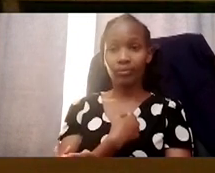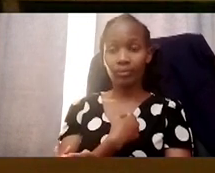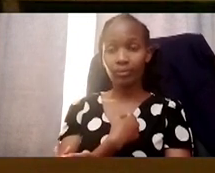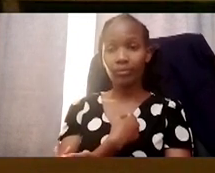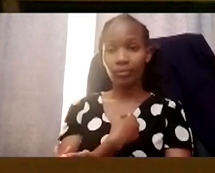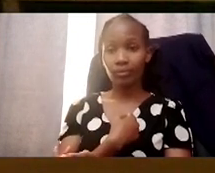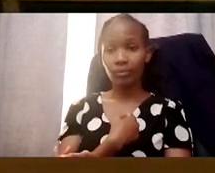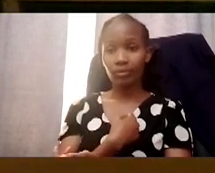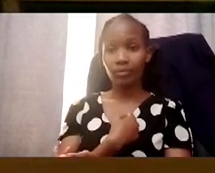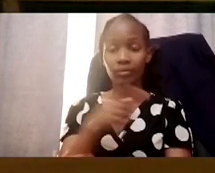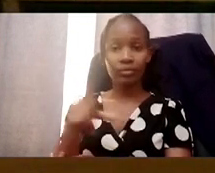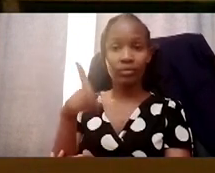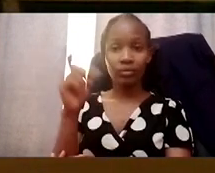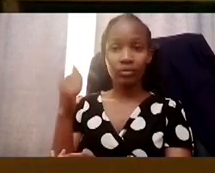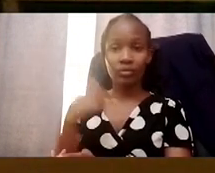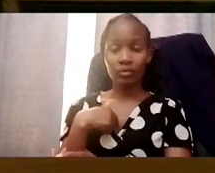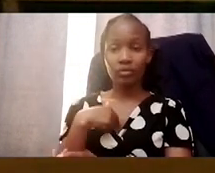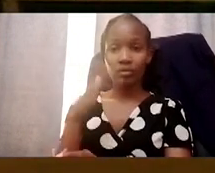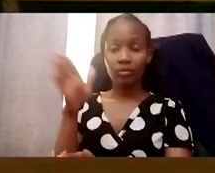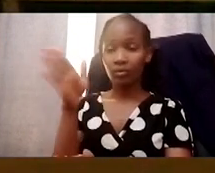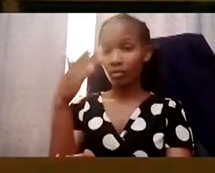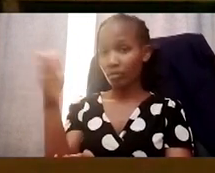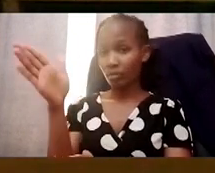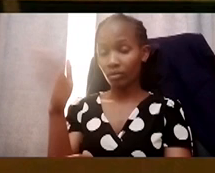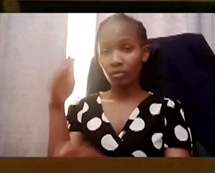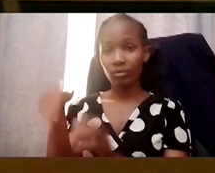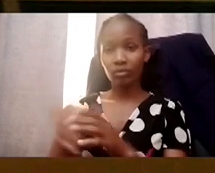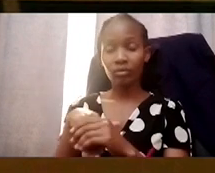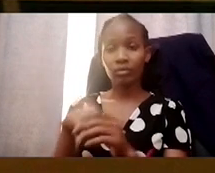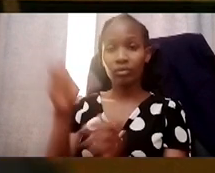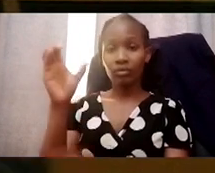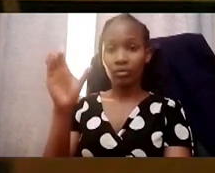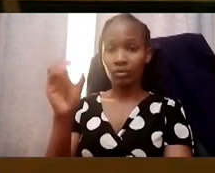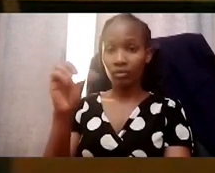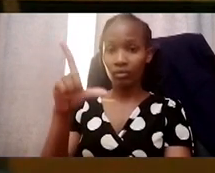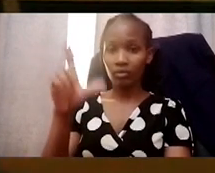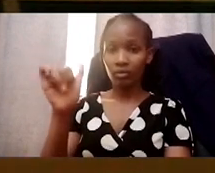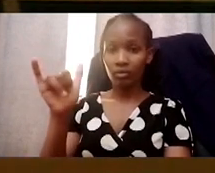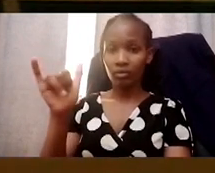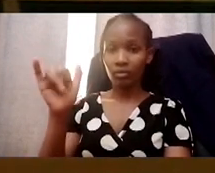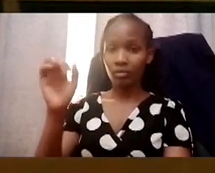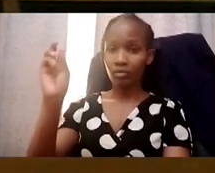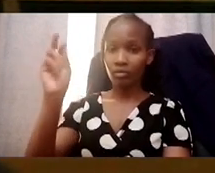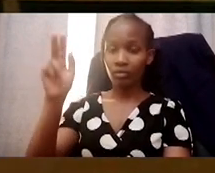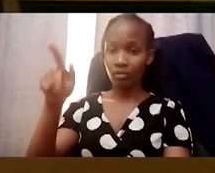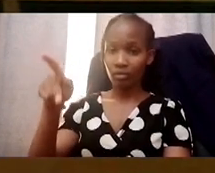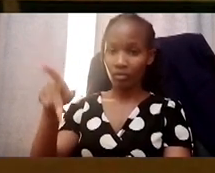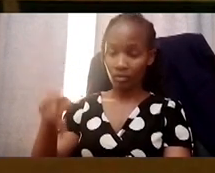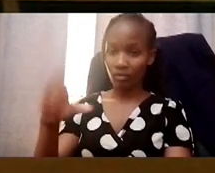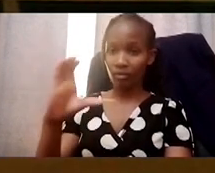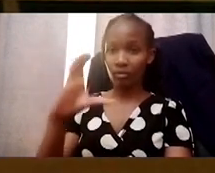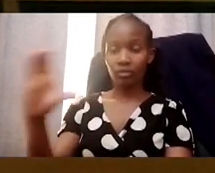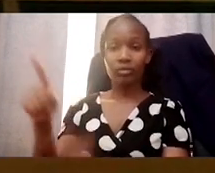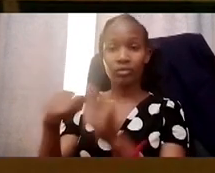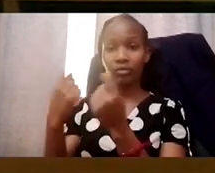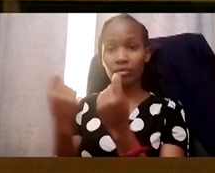I was selected as a flag bearer at the Olympic team. Since then, when we entered to the Maracana Stadium, the President